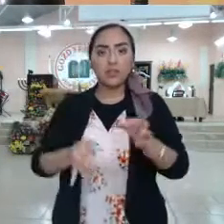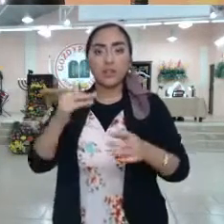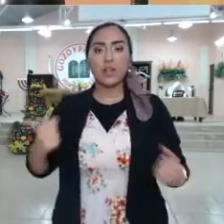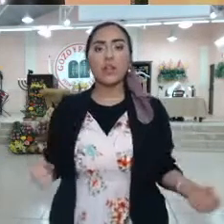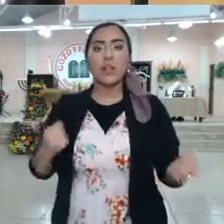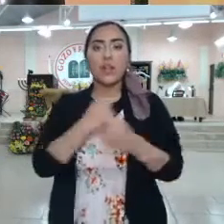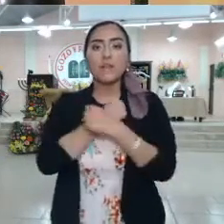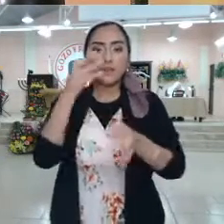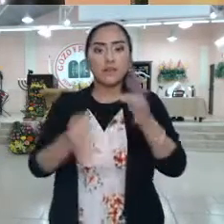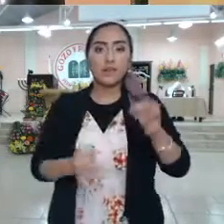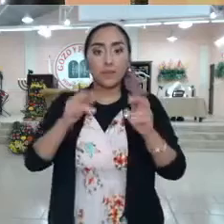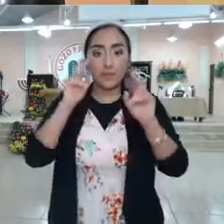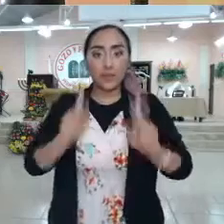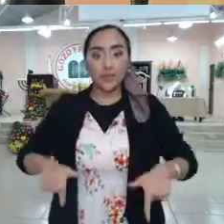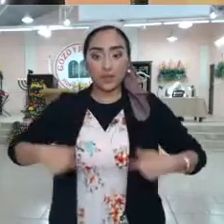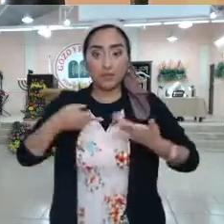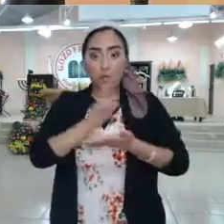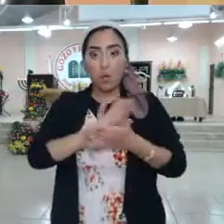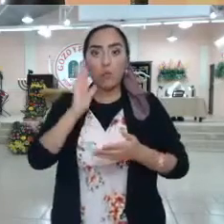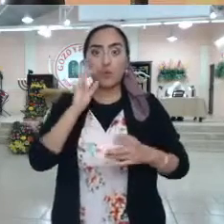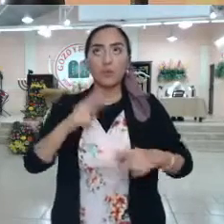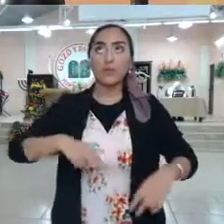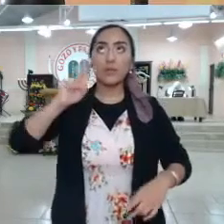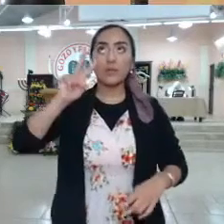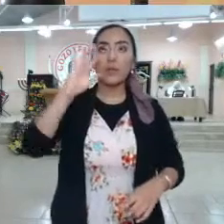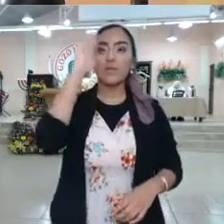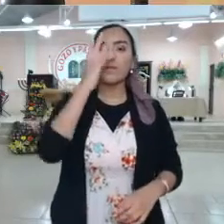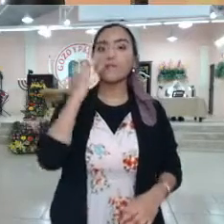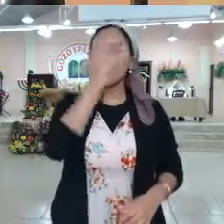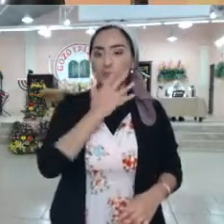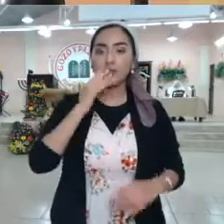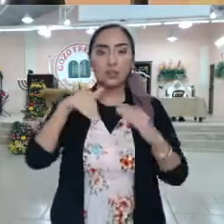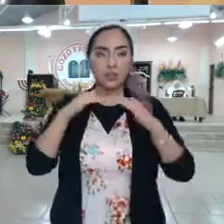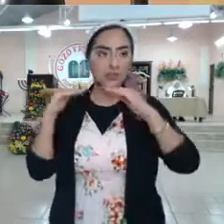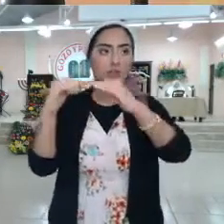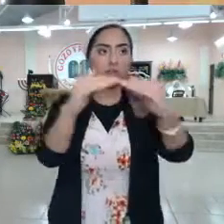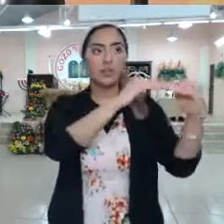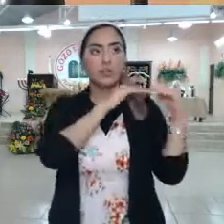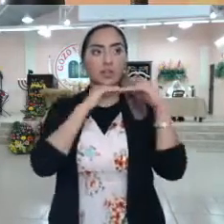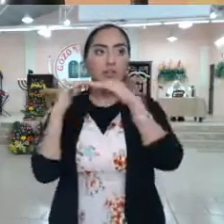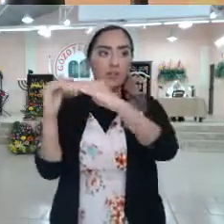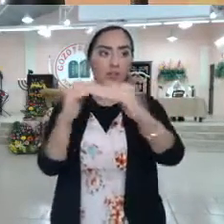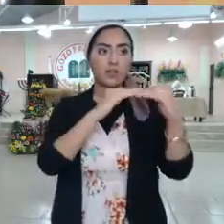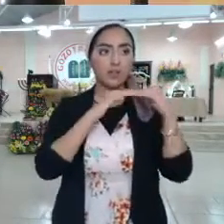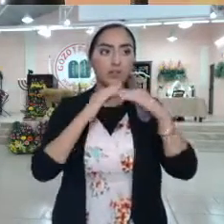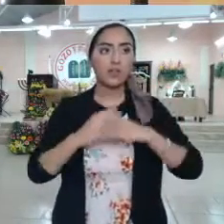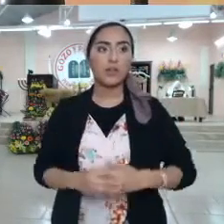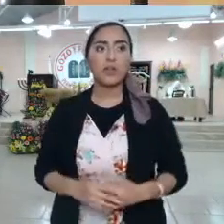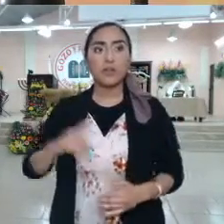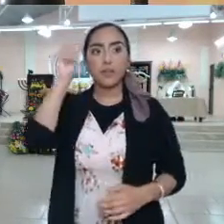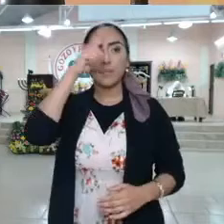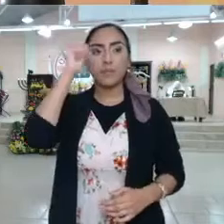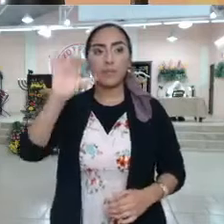amará loves justicia, righteousness. el hombre His recto countenance mirará doth su behold the rostro. Todos upright. el 7 All fuerte, 7 amén. loud.